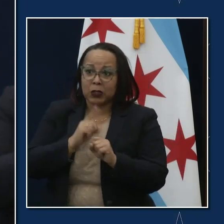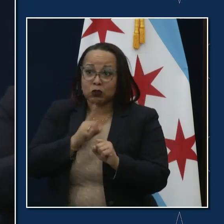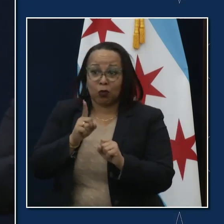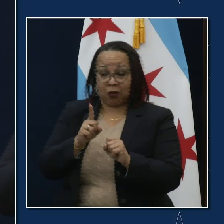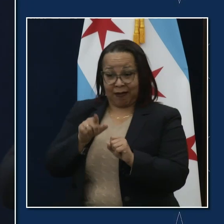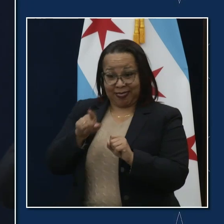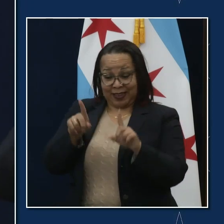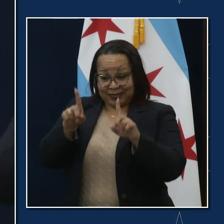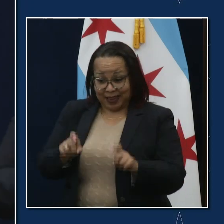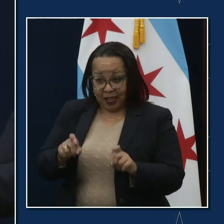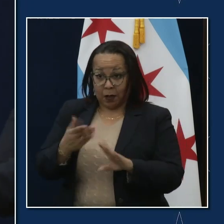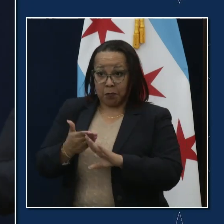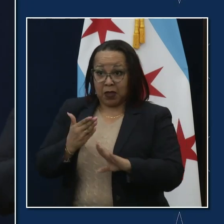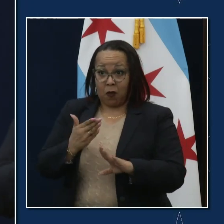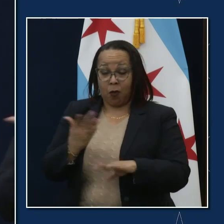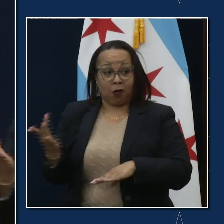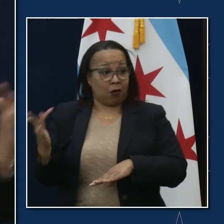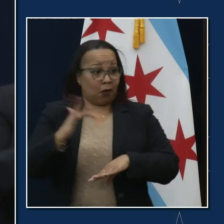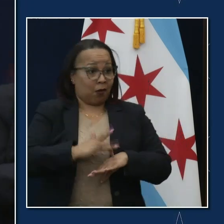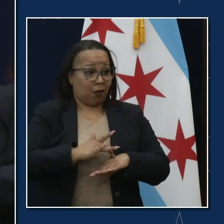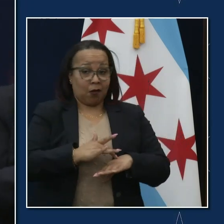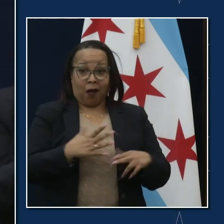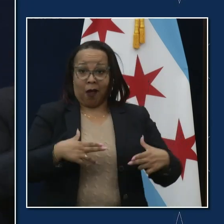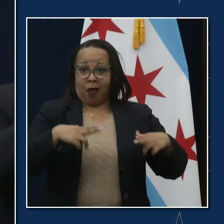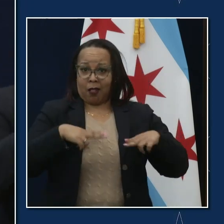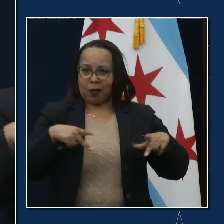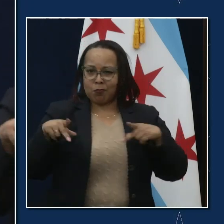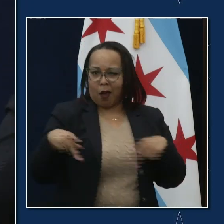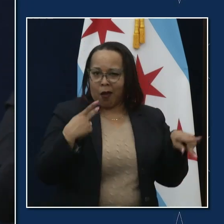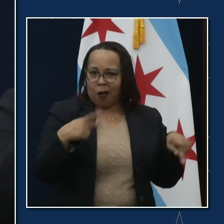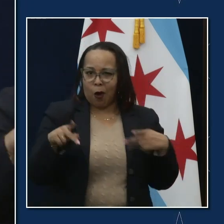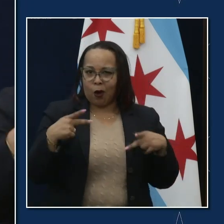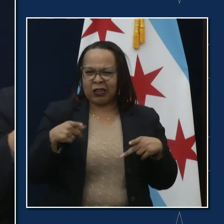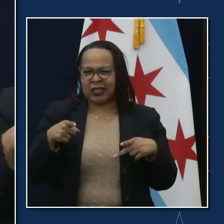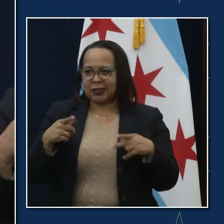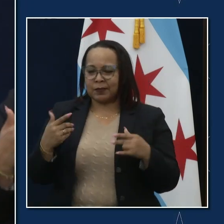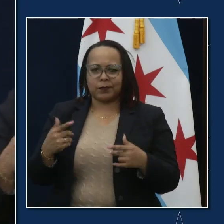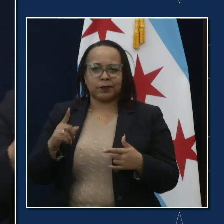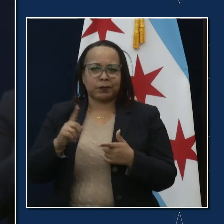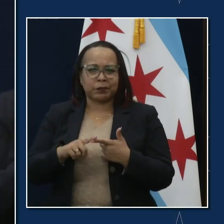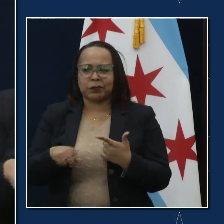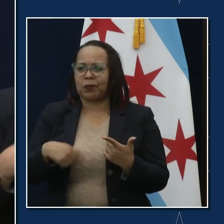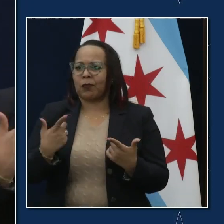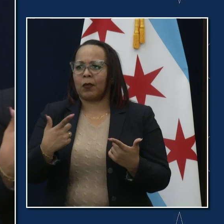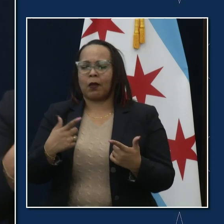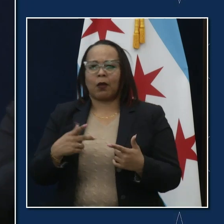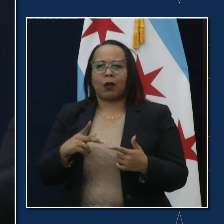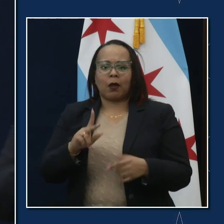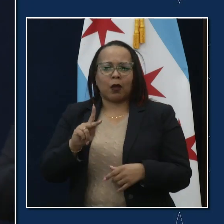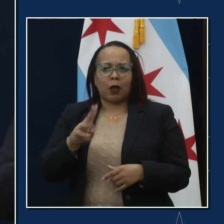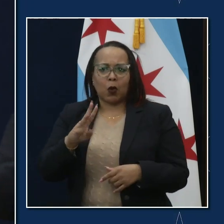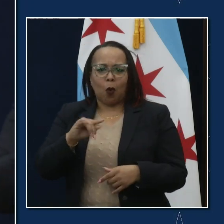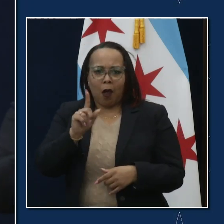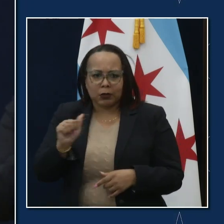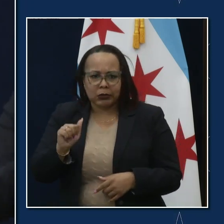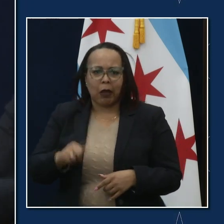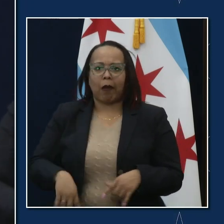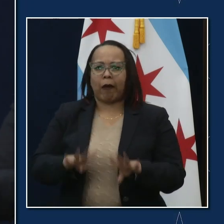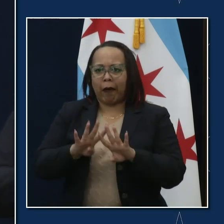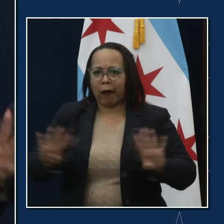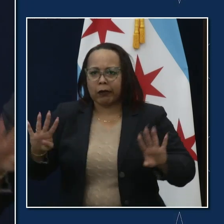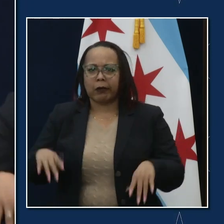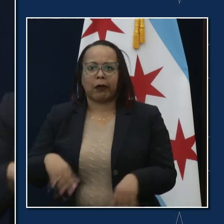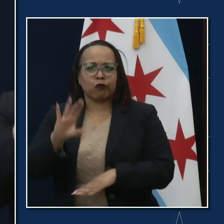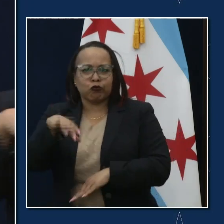that COVID test before you go to your holiday party, your Hanukkah party, Kwanzaa, Christmas Eve,